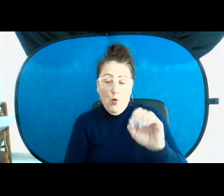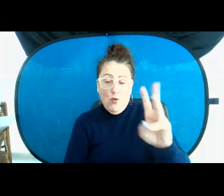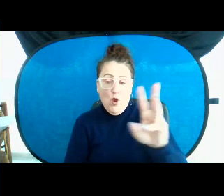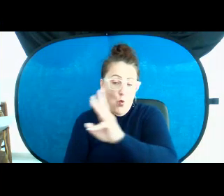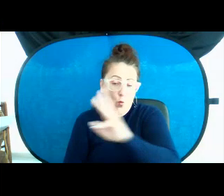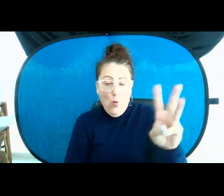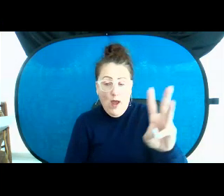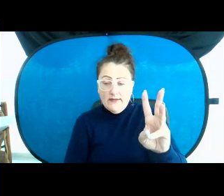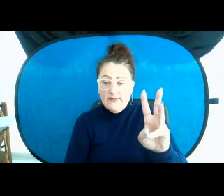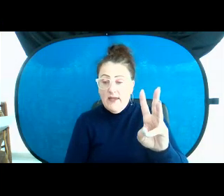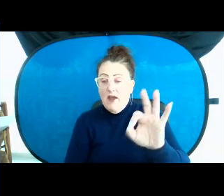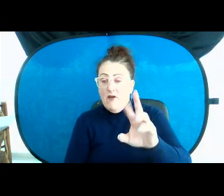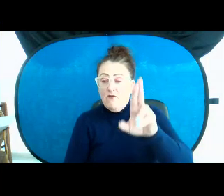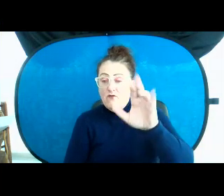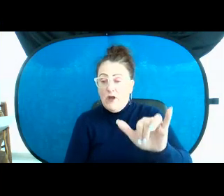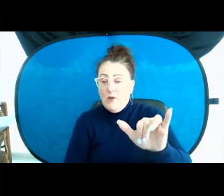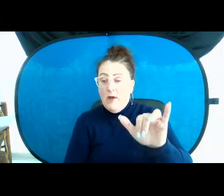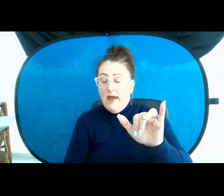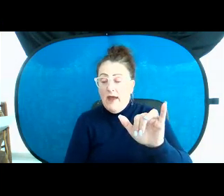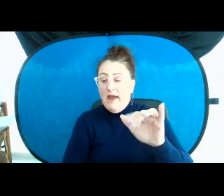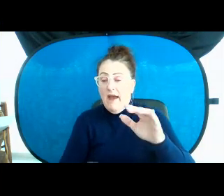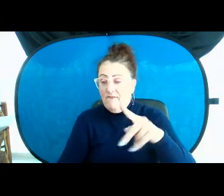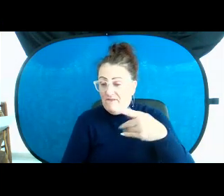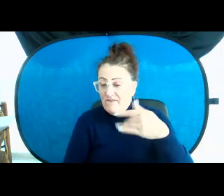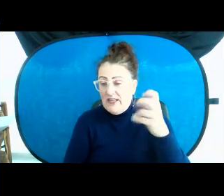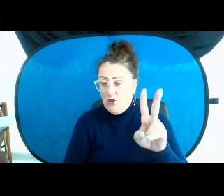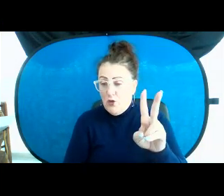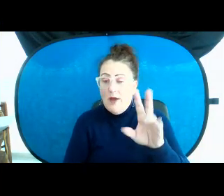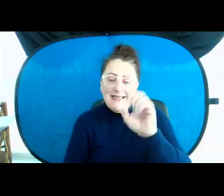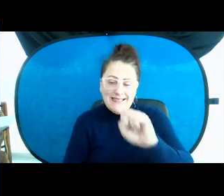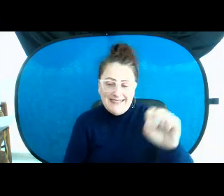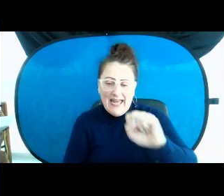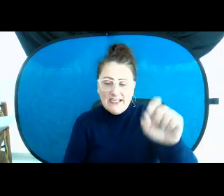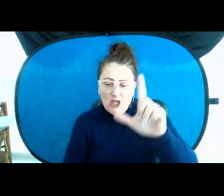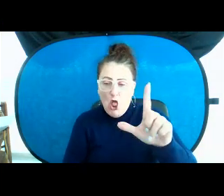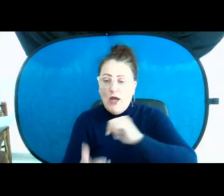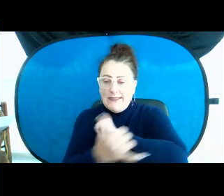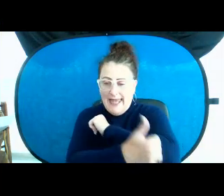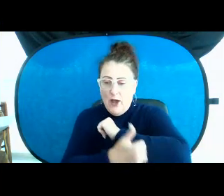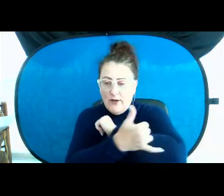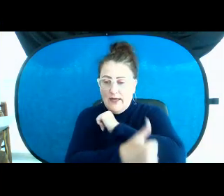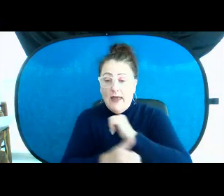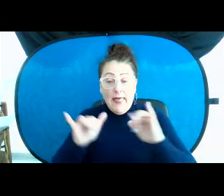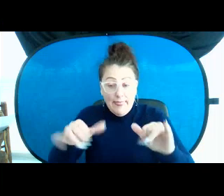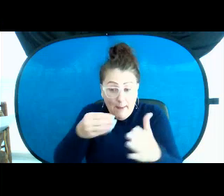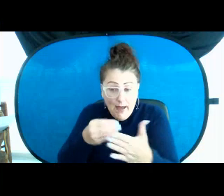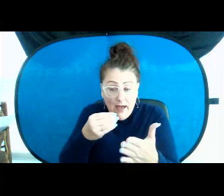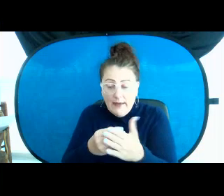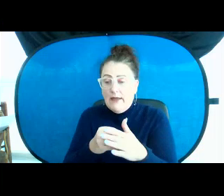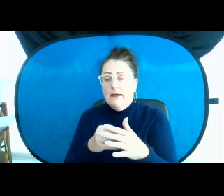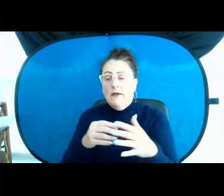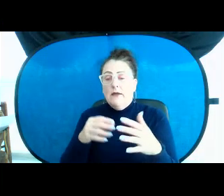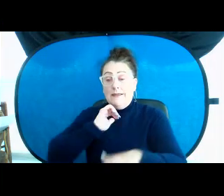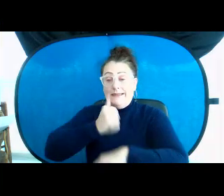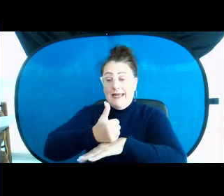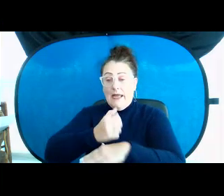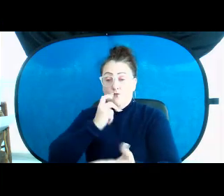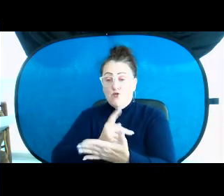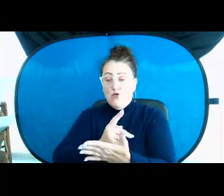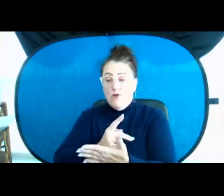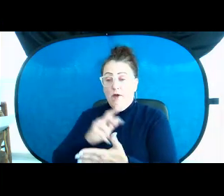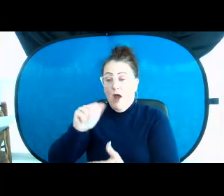Freeway Expressway Phase 2 project in Stanislaus County. This supplemental amount was programmed and approved at the August